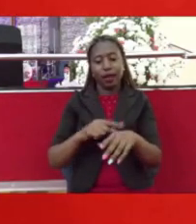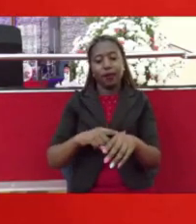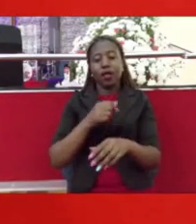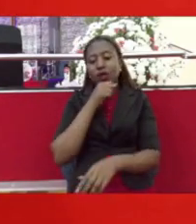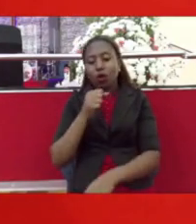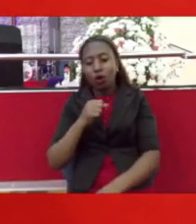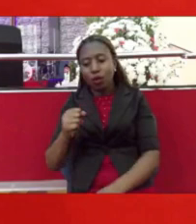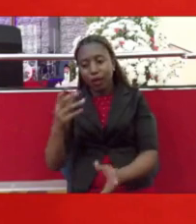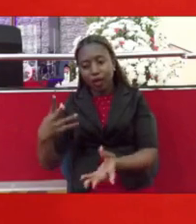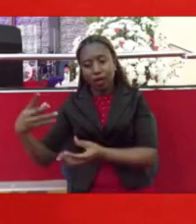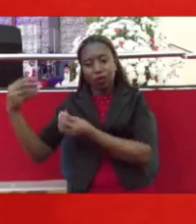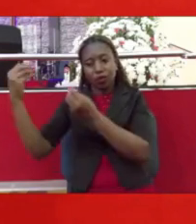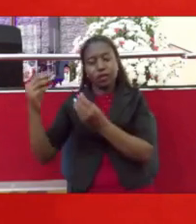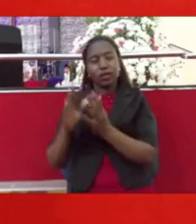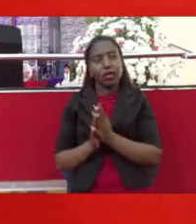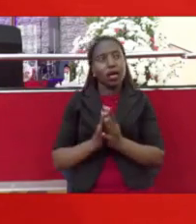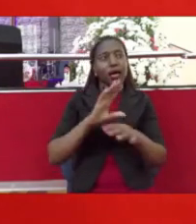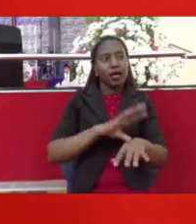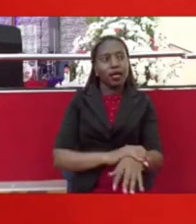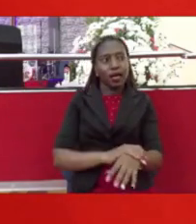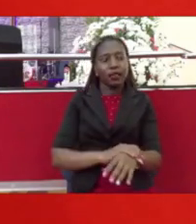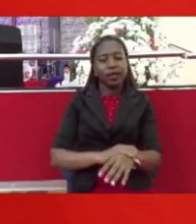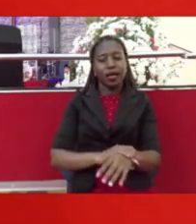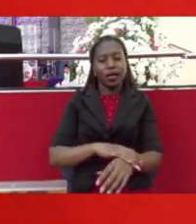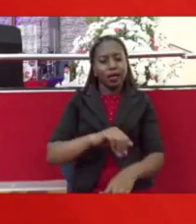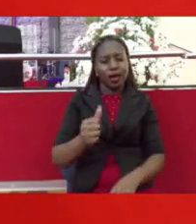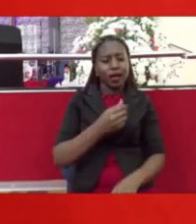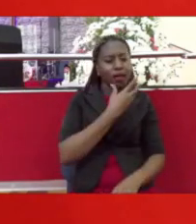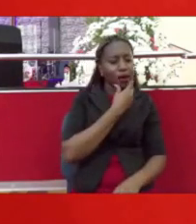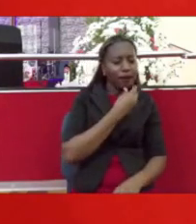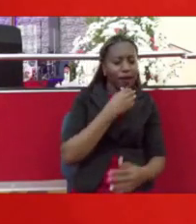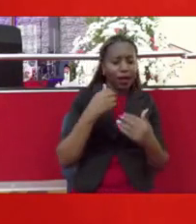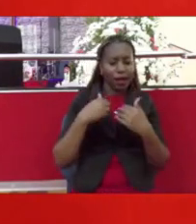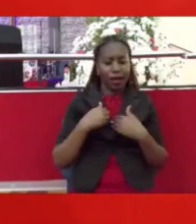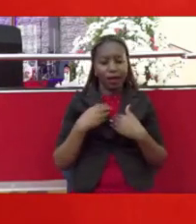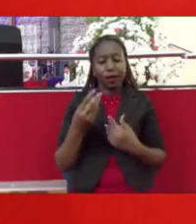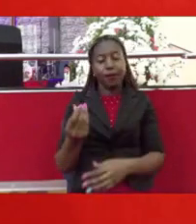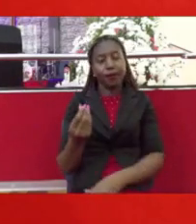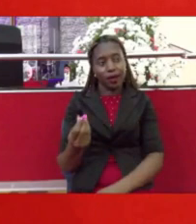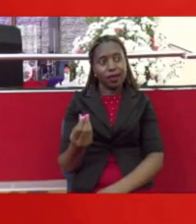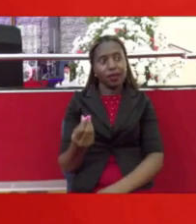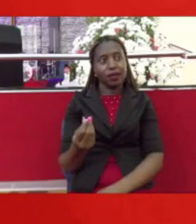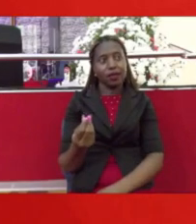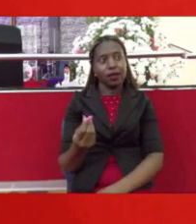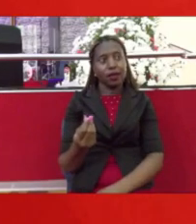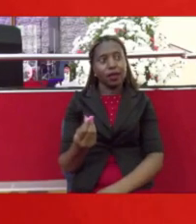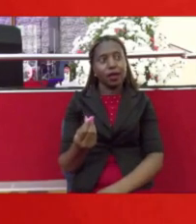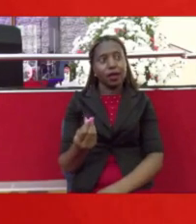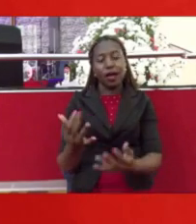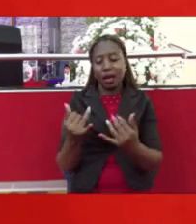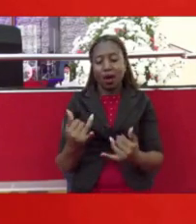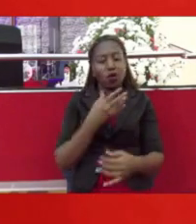found the distributor had the money. Akapata, hey, ule jamaa ako na ile fedha. And though he had not planned to sell because the money was so good.